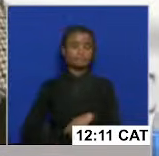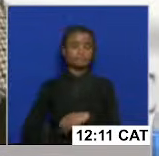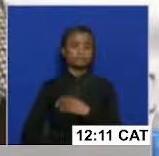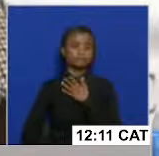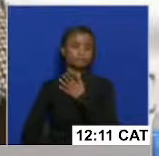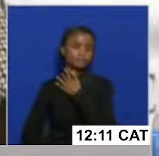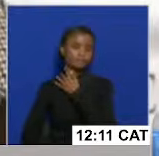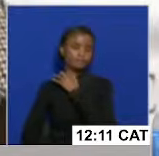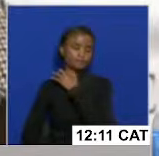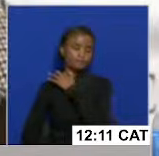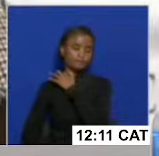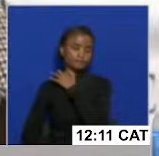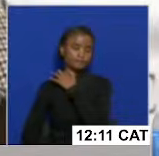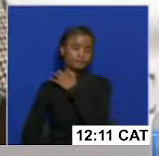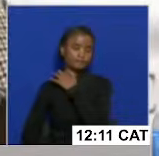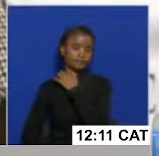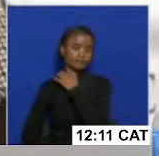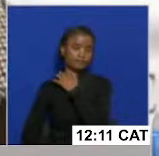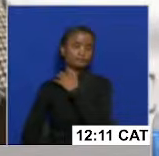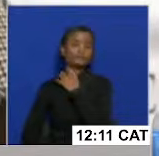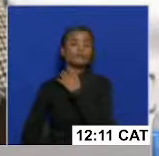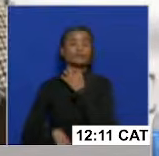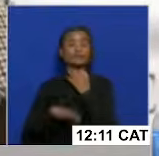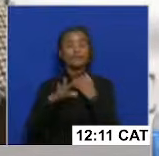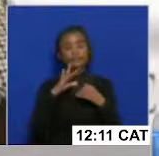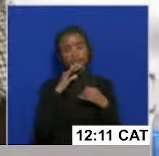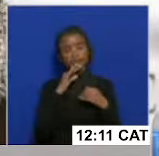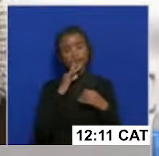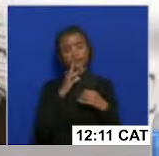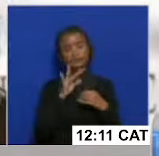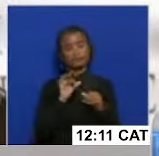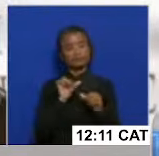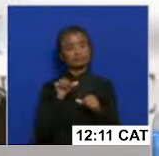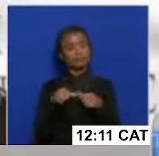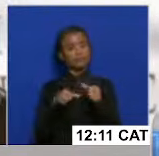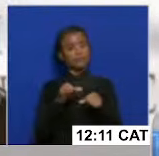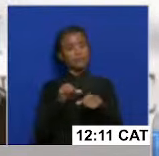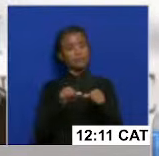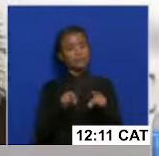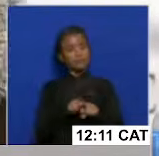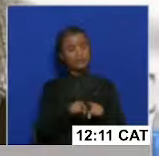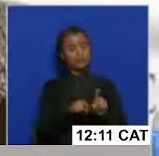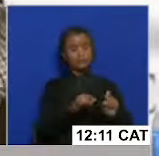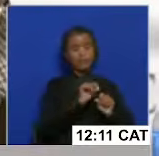And they follow a similar manner thereafter.